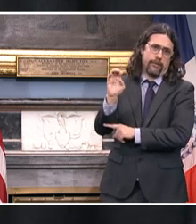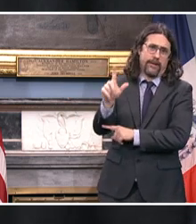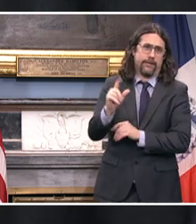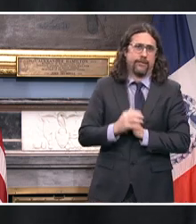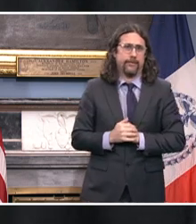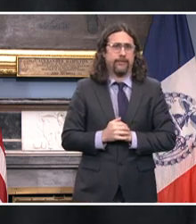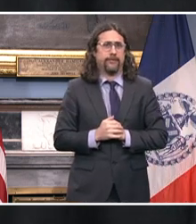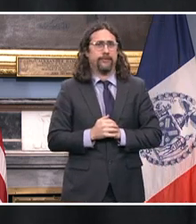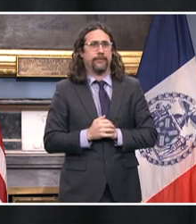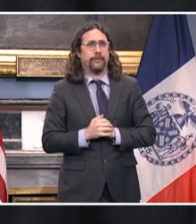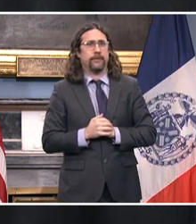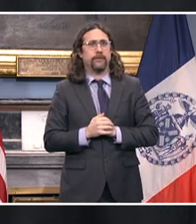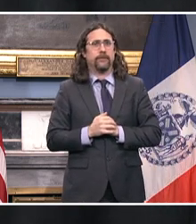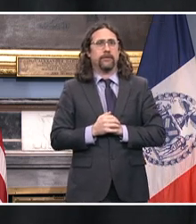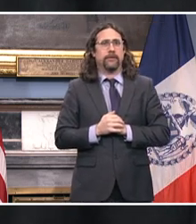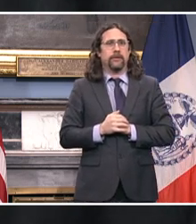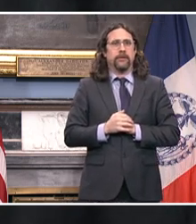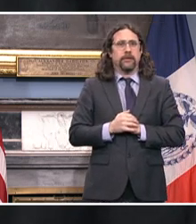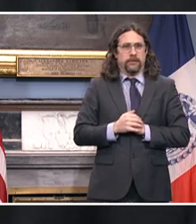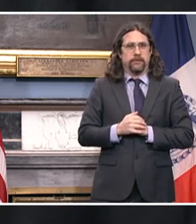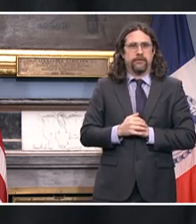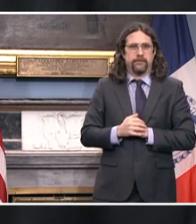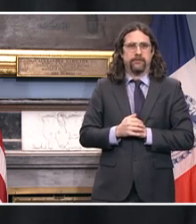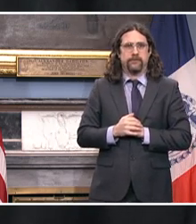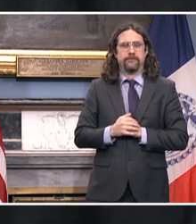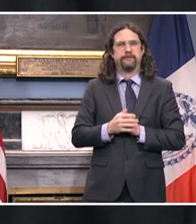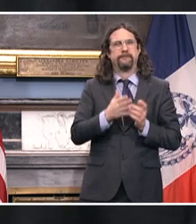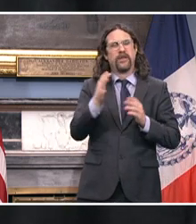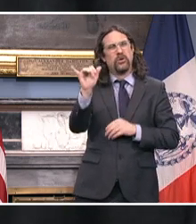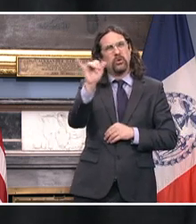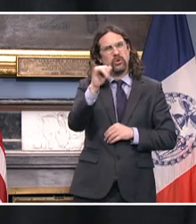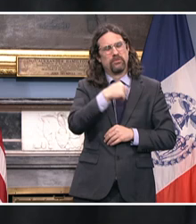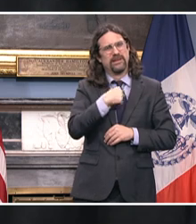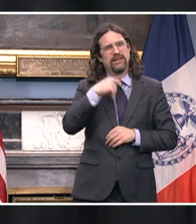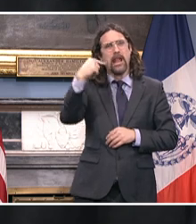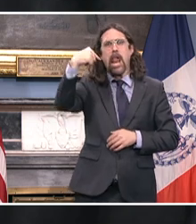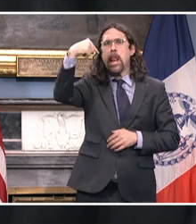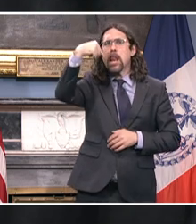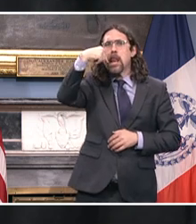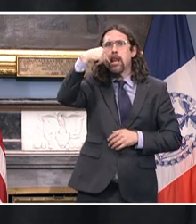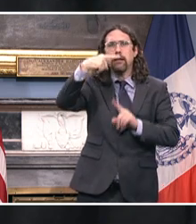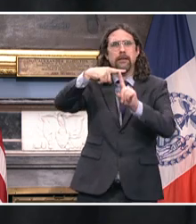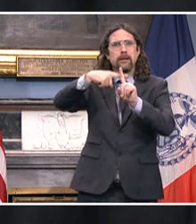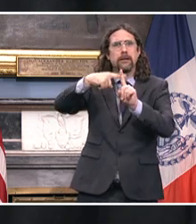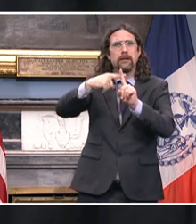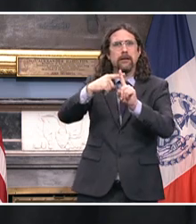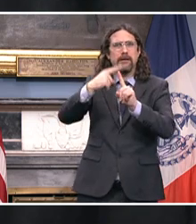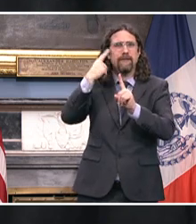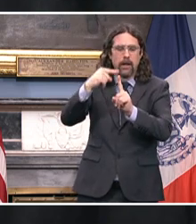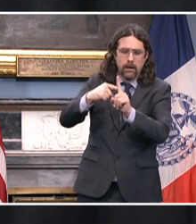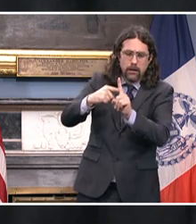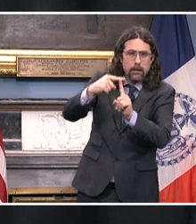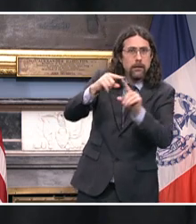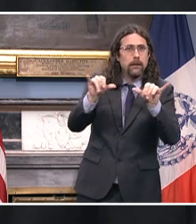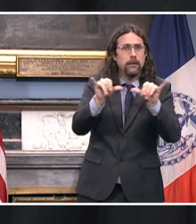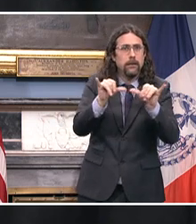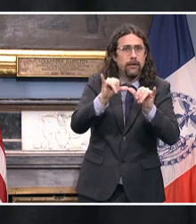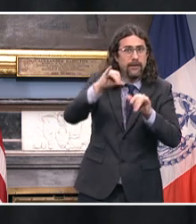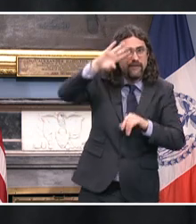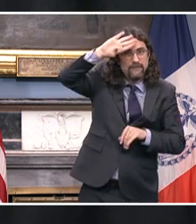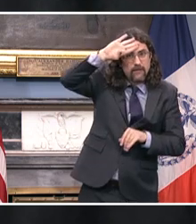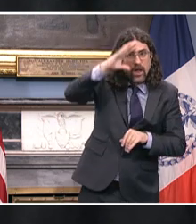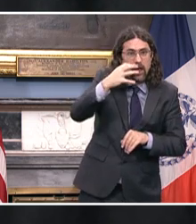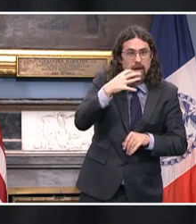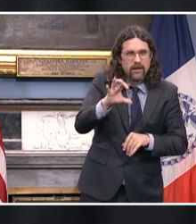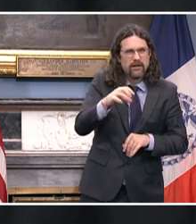of it because you do a lot more monitoring of people. But in the meantime, we are delivering more and more thermometers to our agencies,